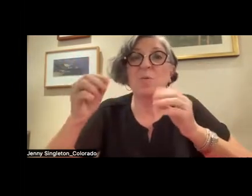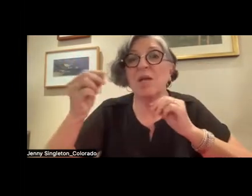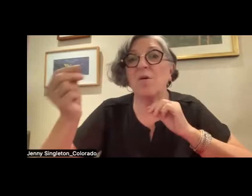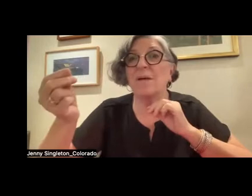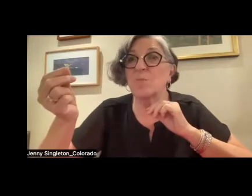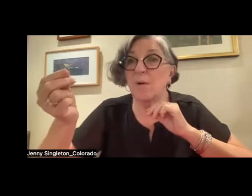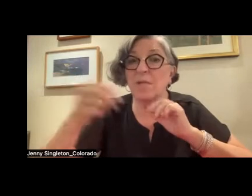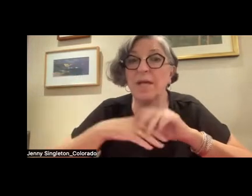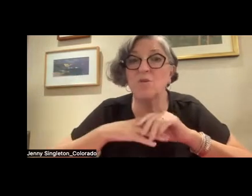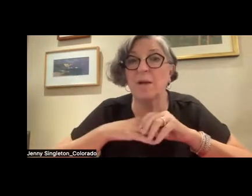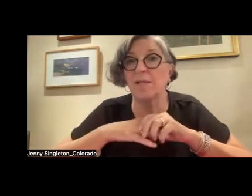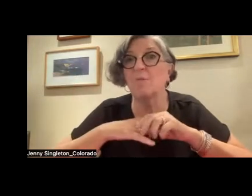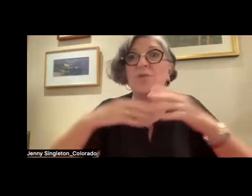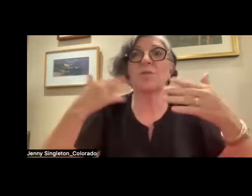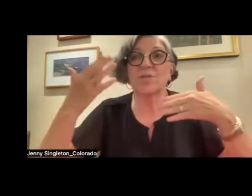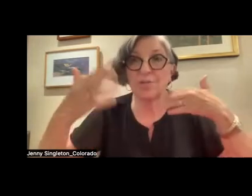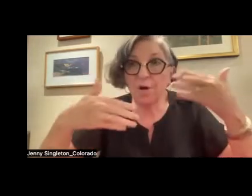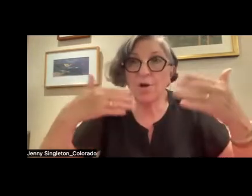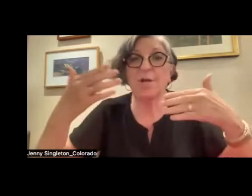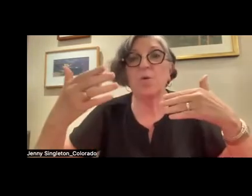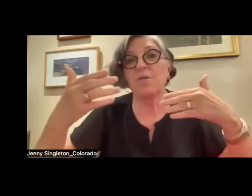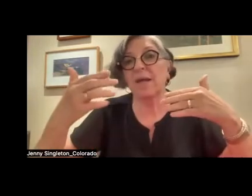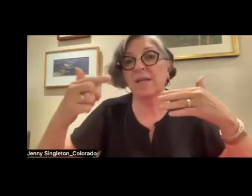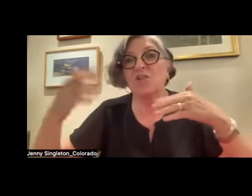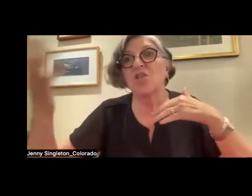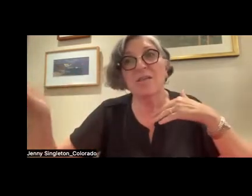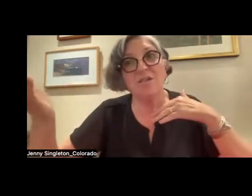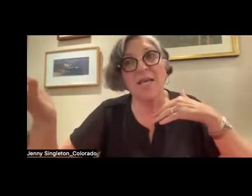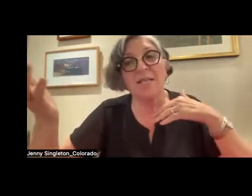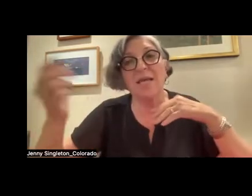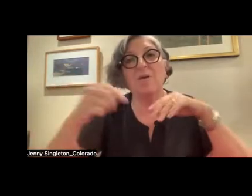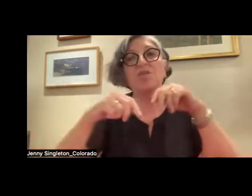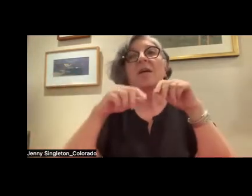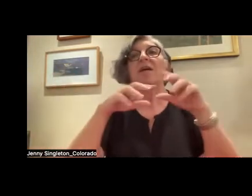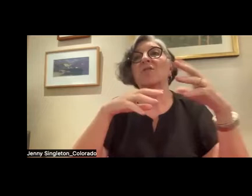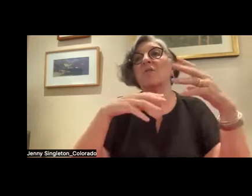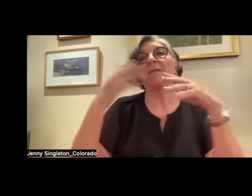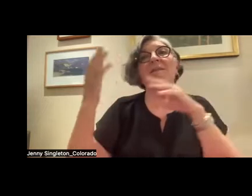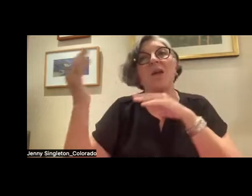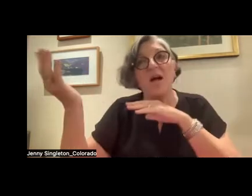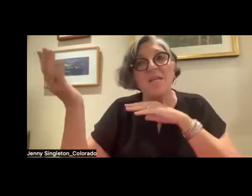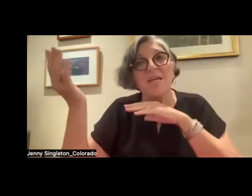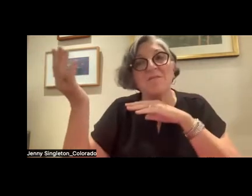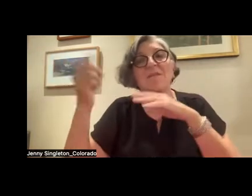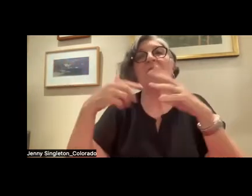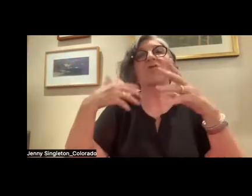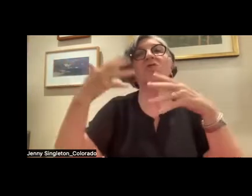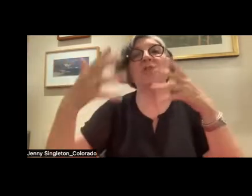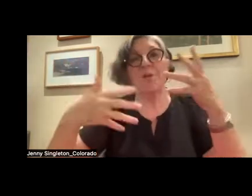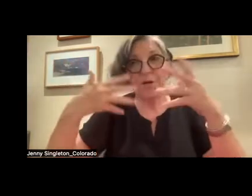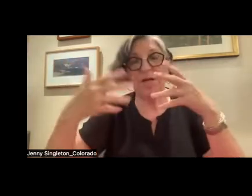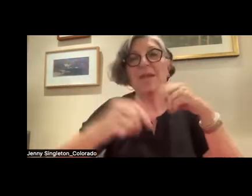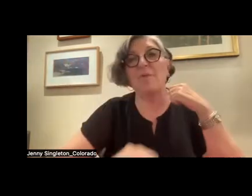parallels what we know about spoken language bilinguals who are slower in word recognition in their second language. So these non-native signers